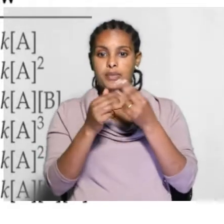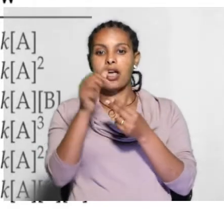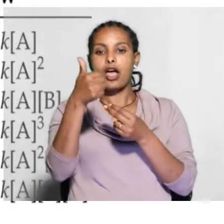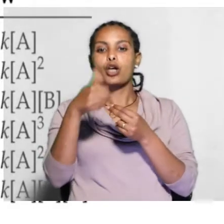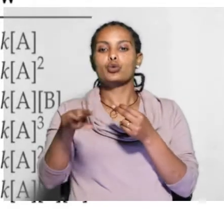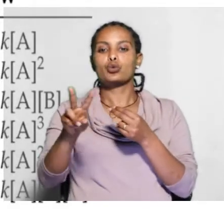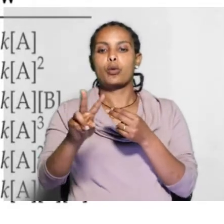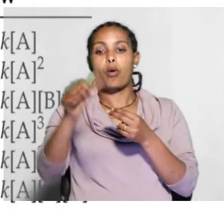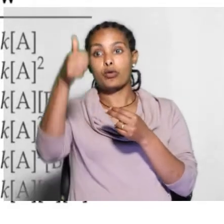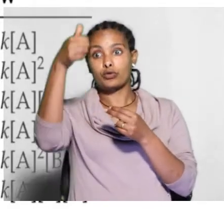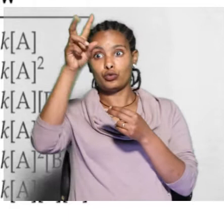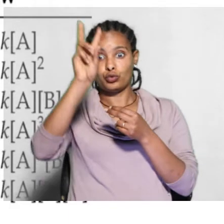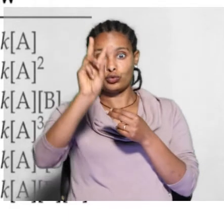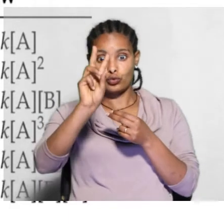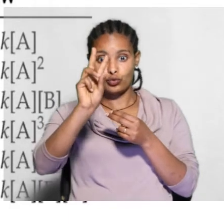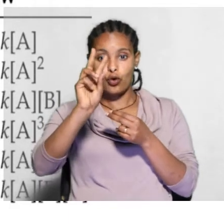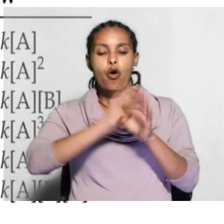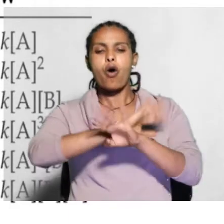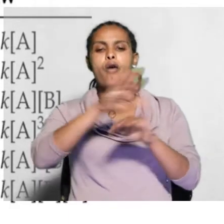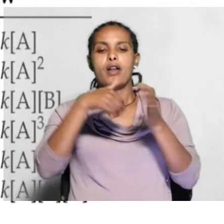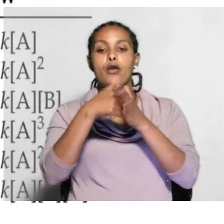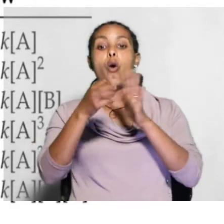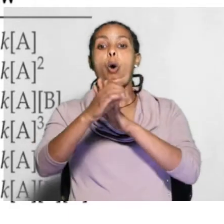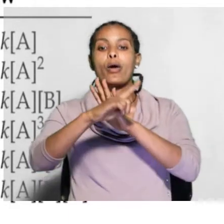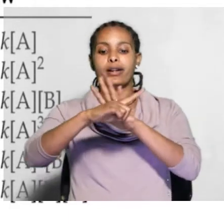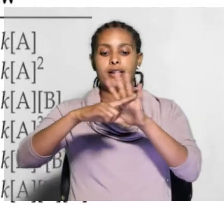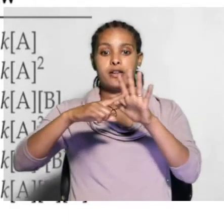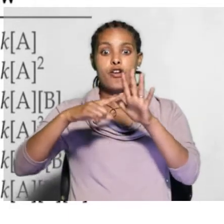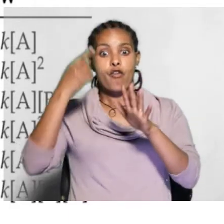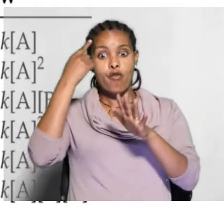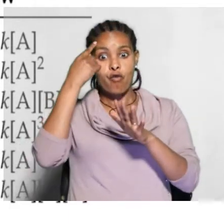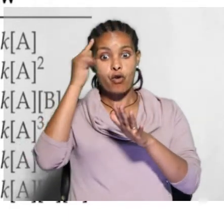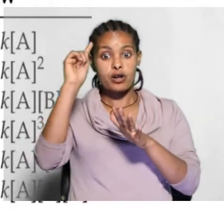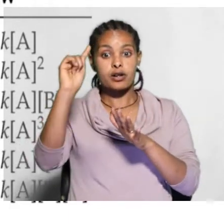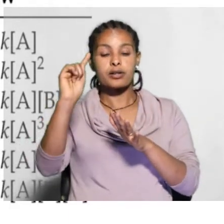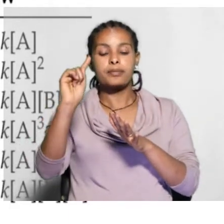2. Therefore, the overall order for